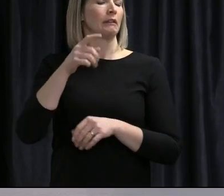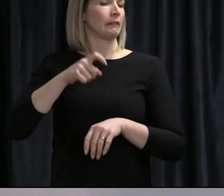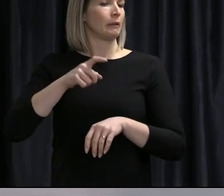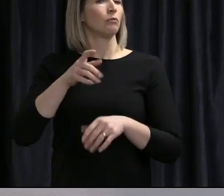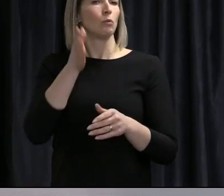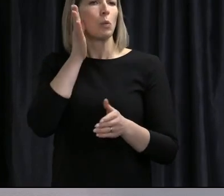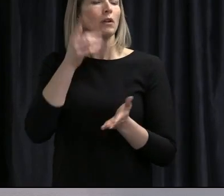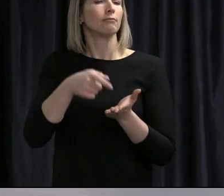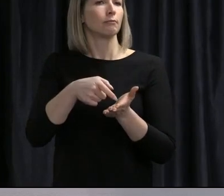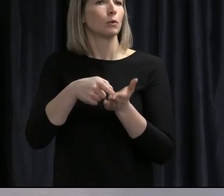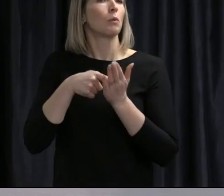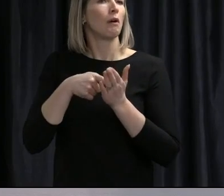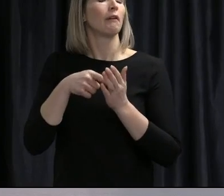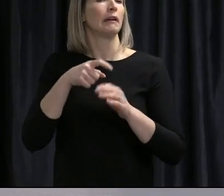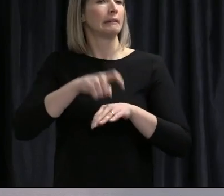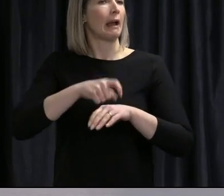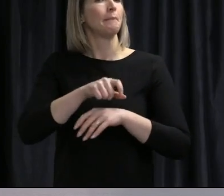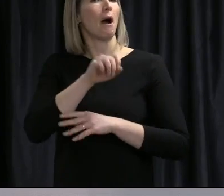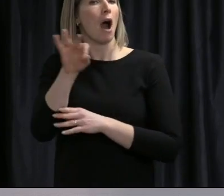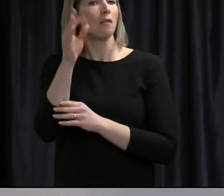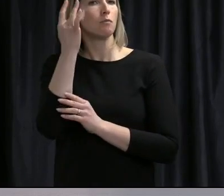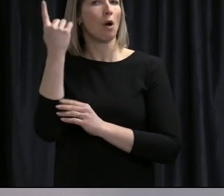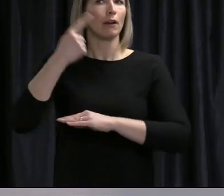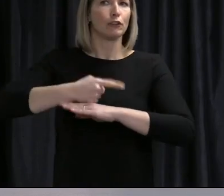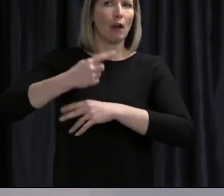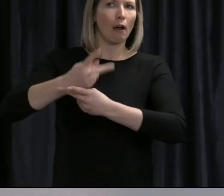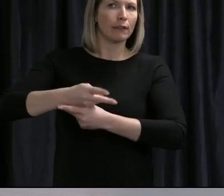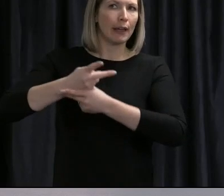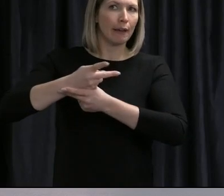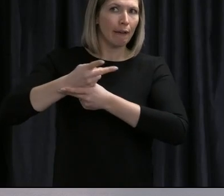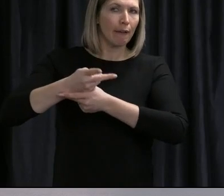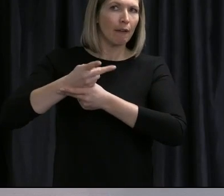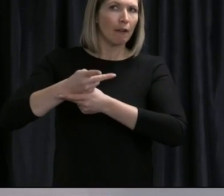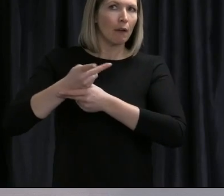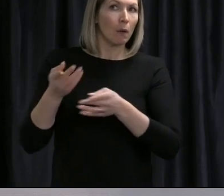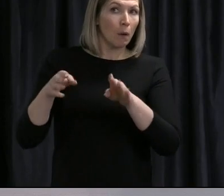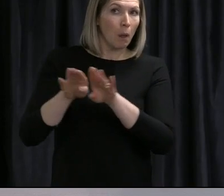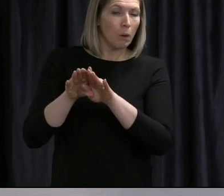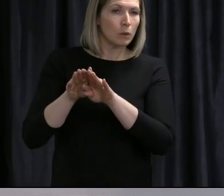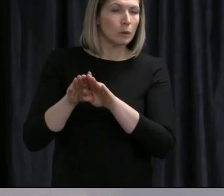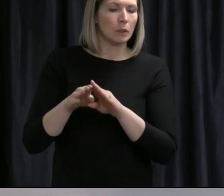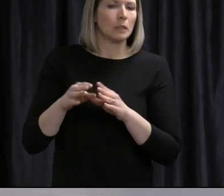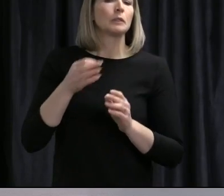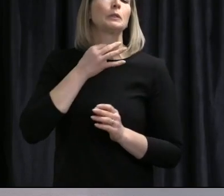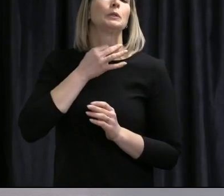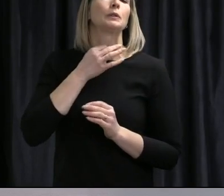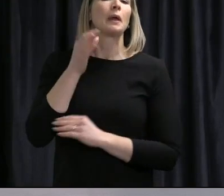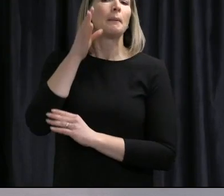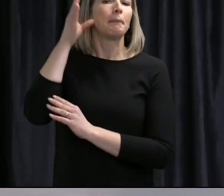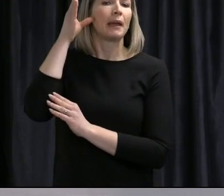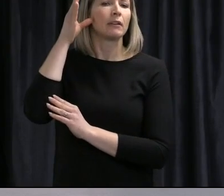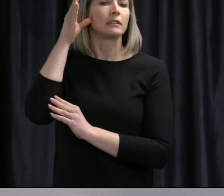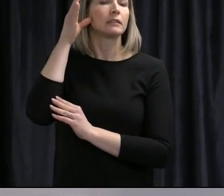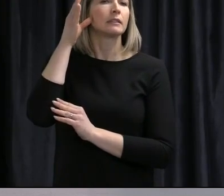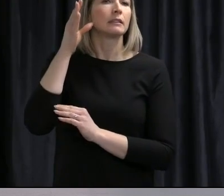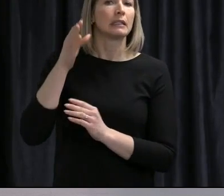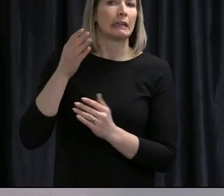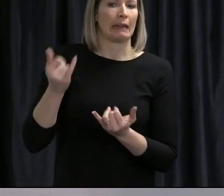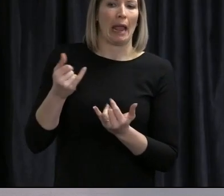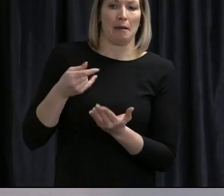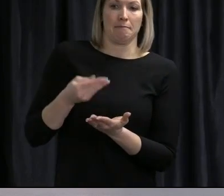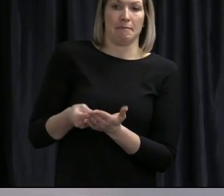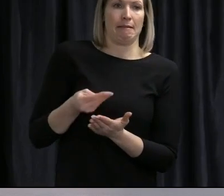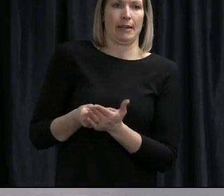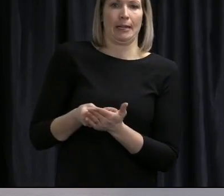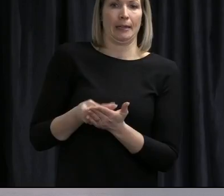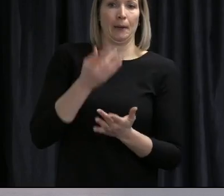because childcare centers are closing down as well. Is there anything going to be done to financially help people who are now going to be missing out on wages